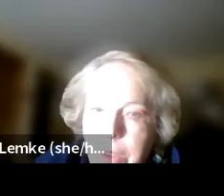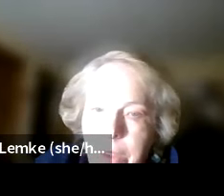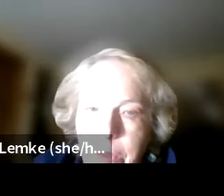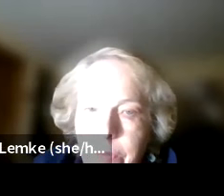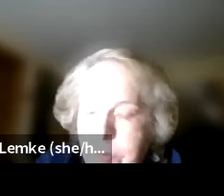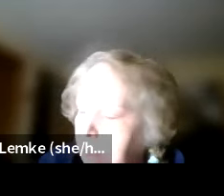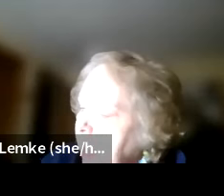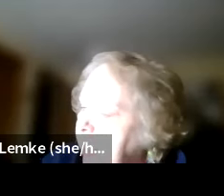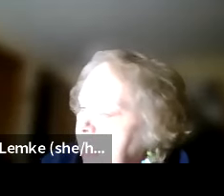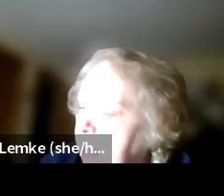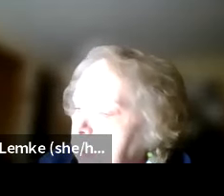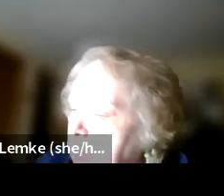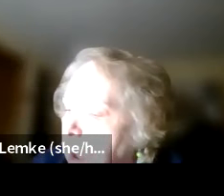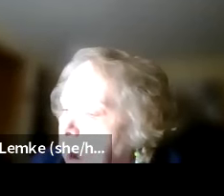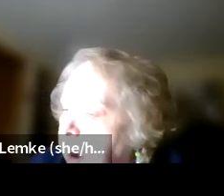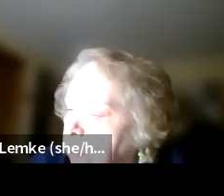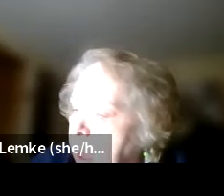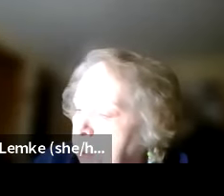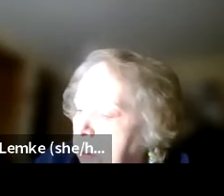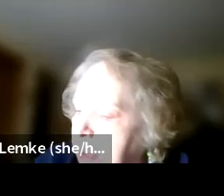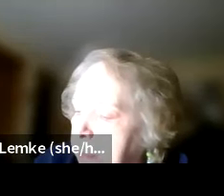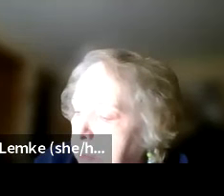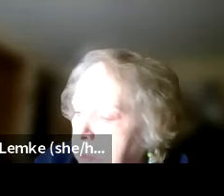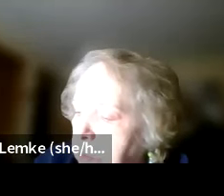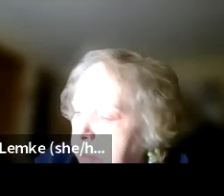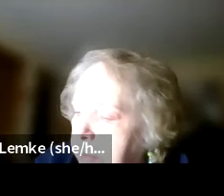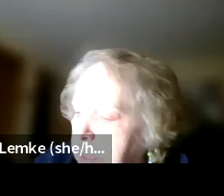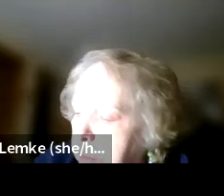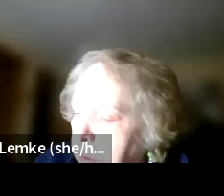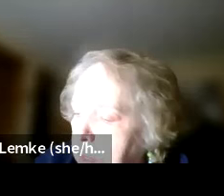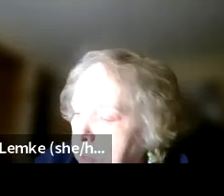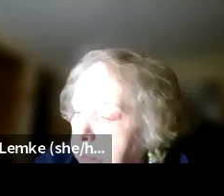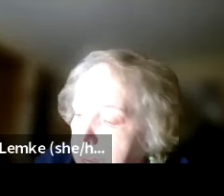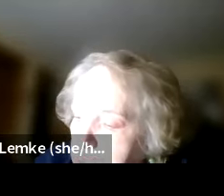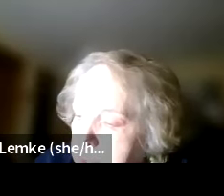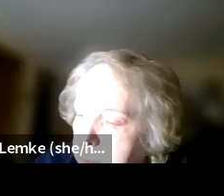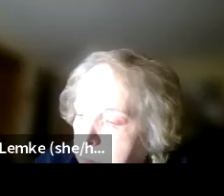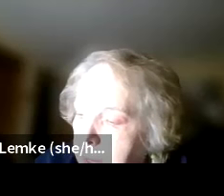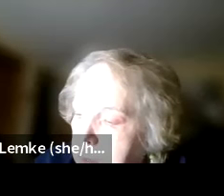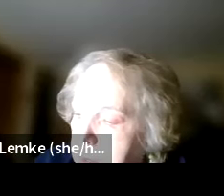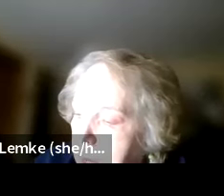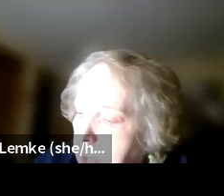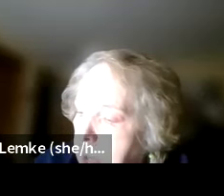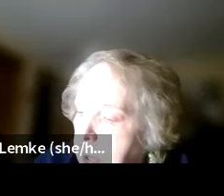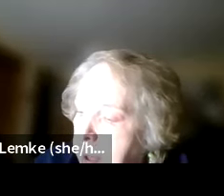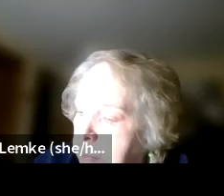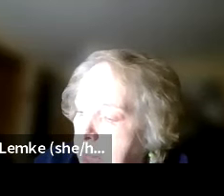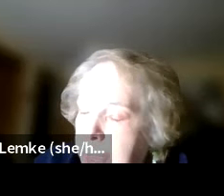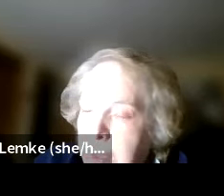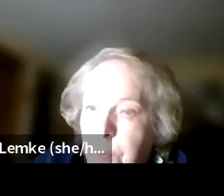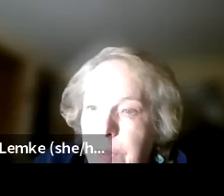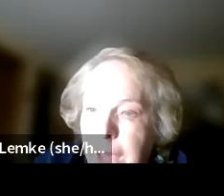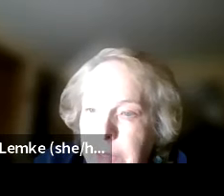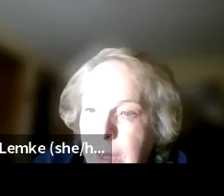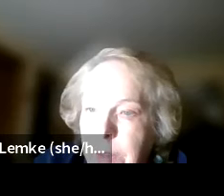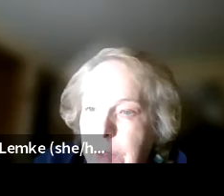go ahead and start the timer. Okay, thank you. I'm Laurel Lemke, a person with lived experience and professional experience.